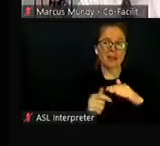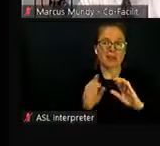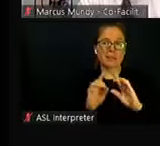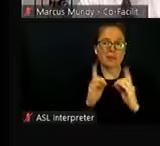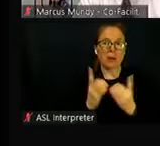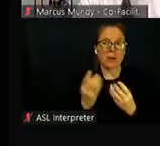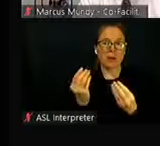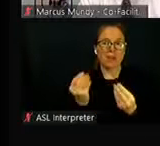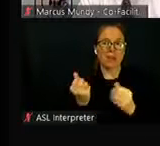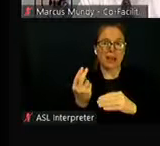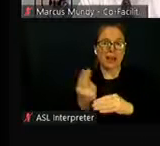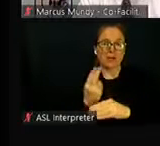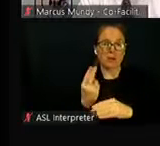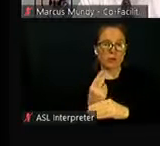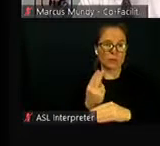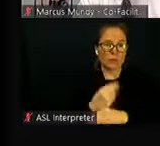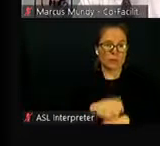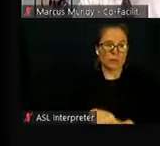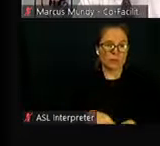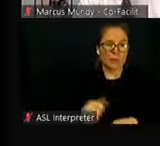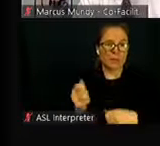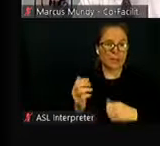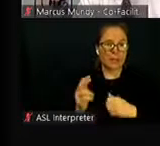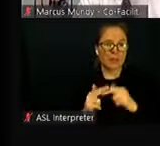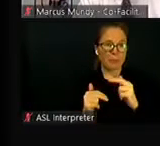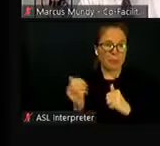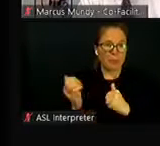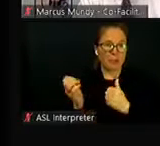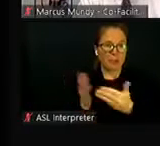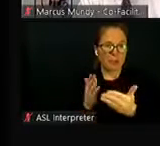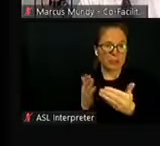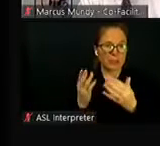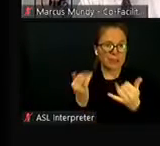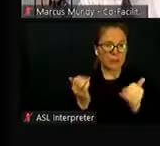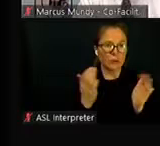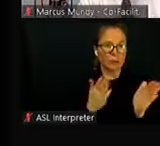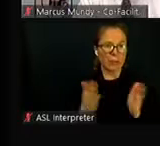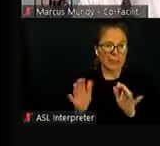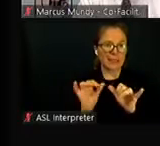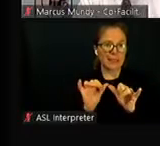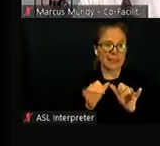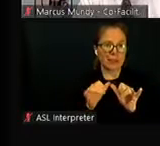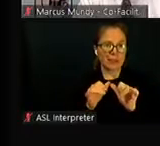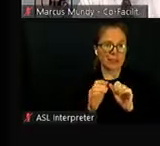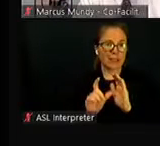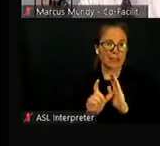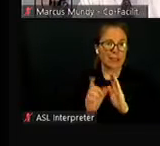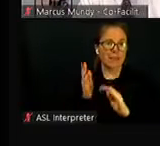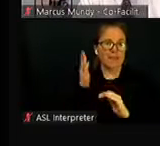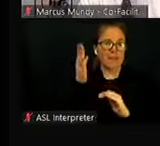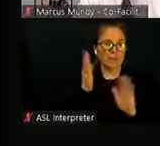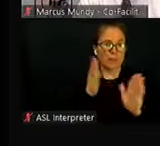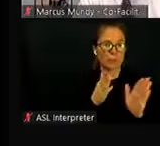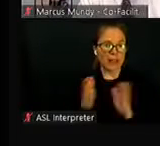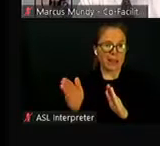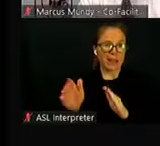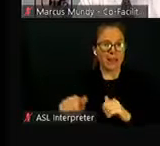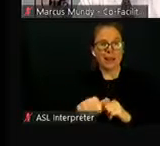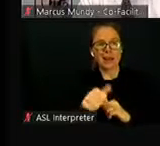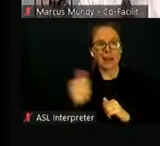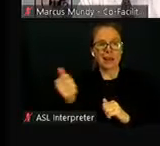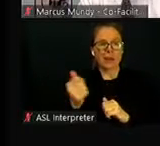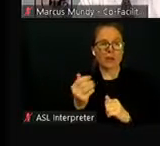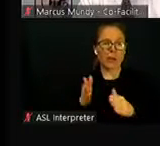Transportation: building services, quarry planning, engineering services, long range planning, and other areas, as well as the road